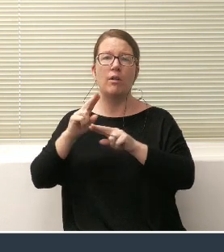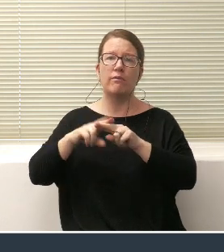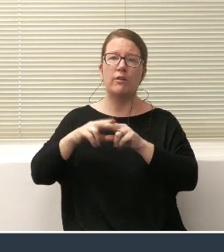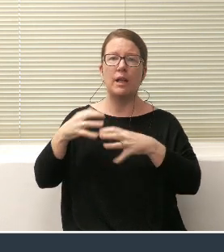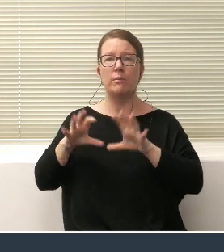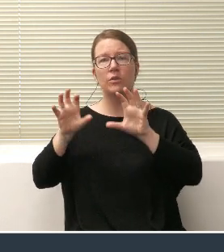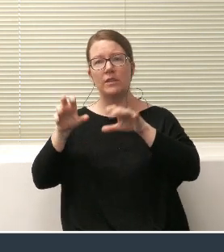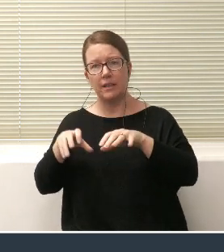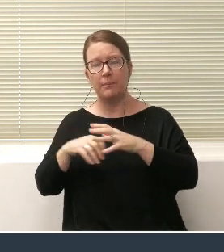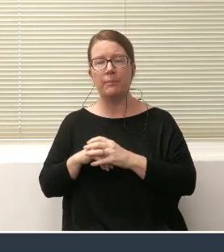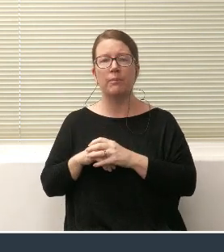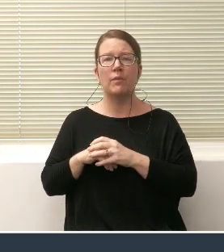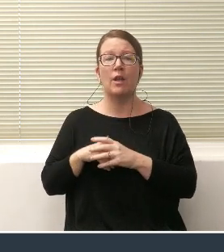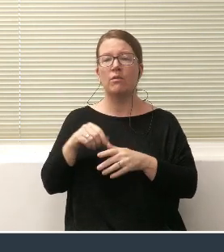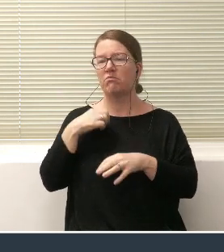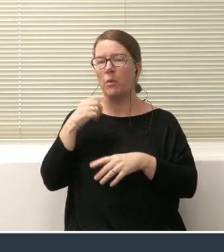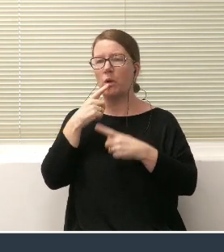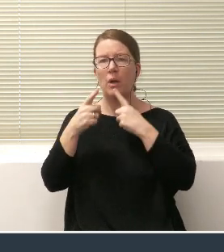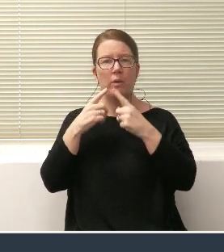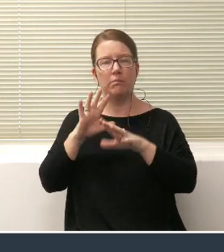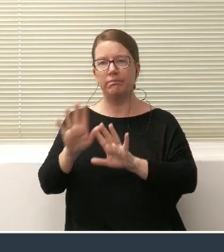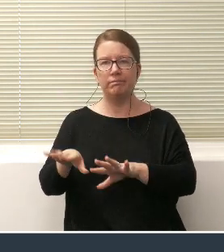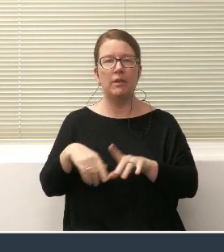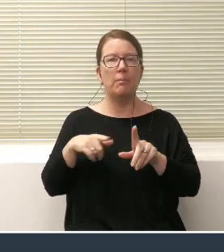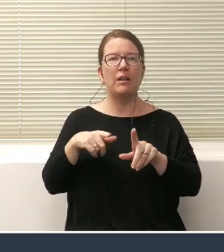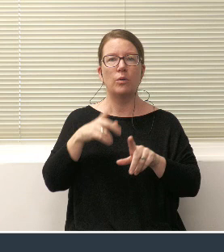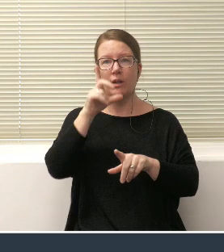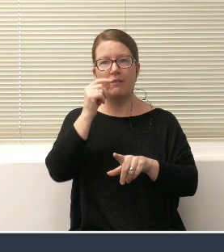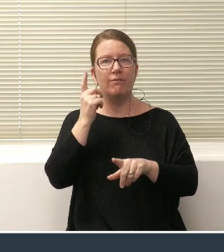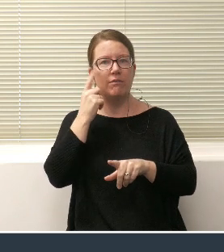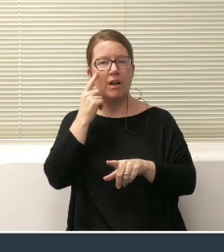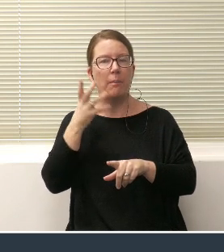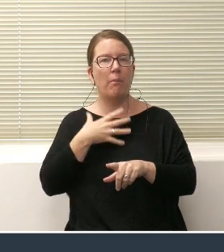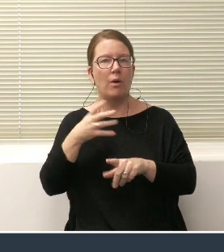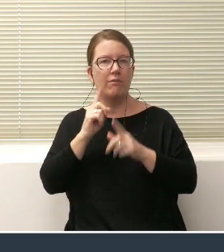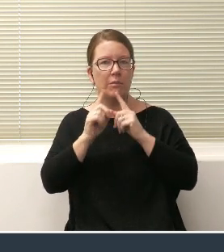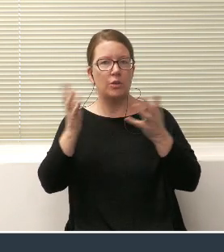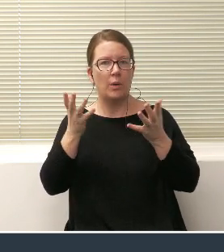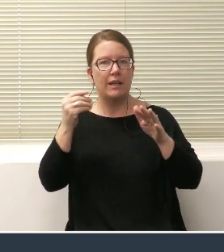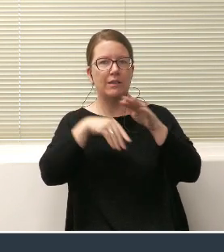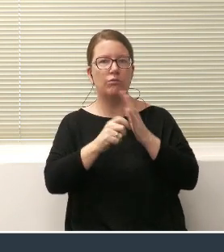further information can be found in both the officer's report and Cell Research's report.